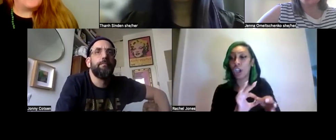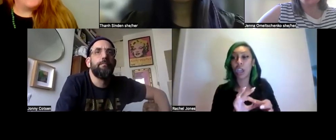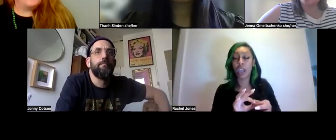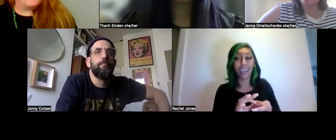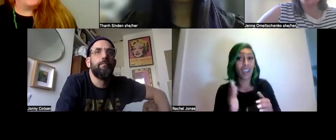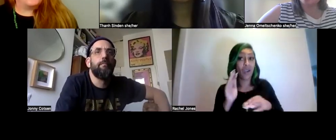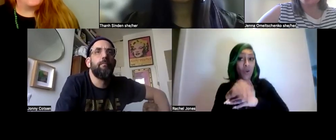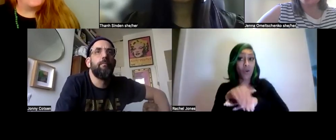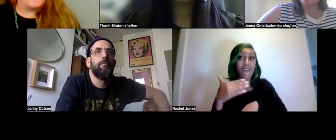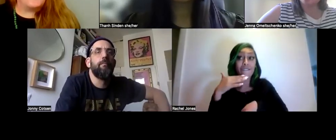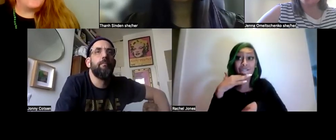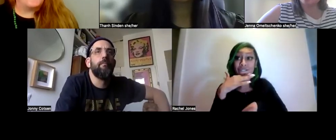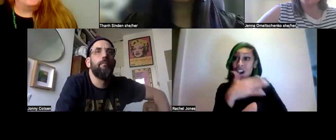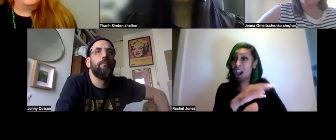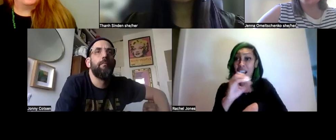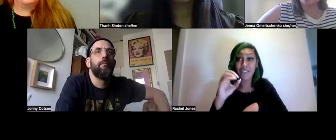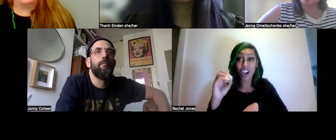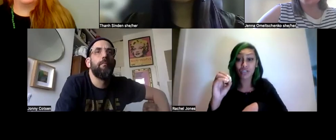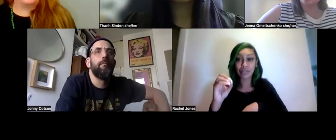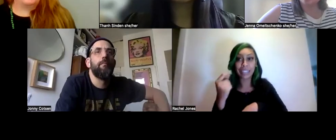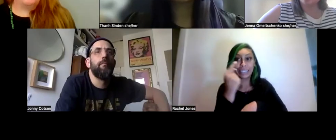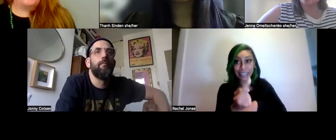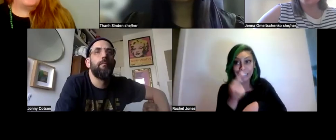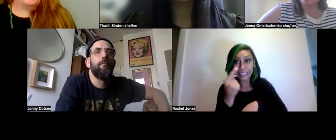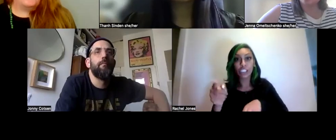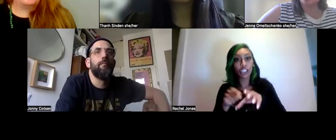500 freelancers that we're working with each year.